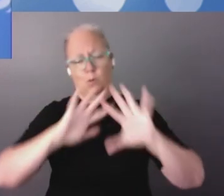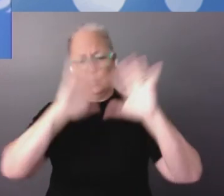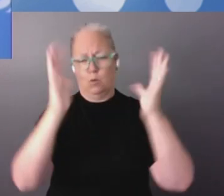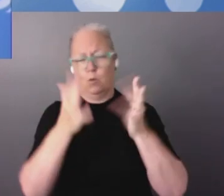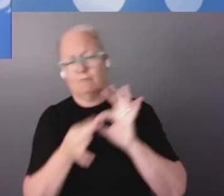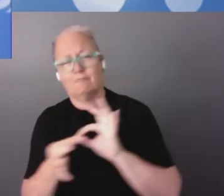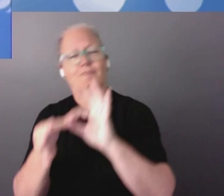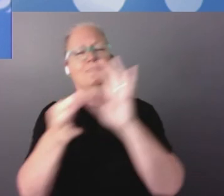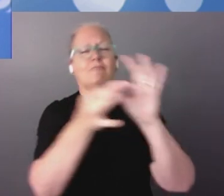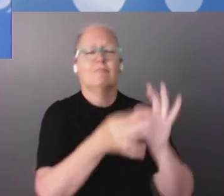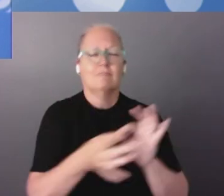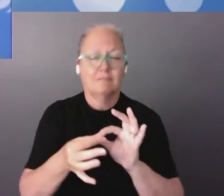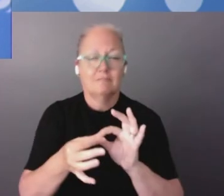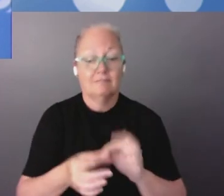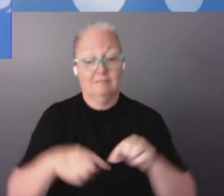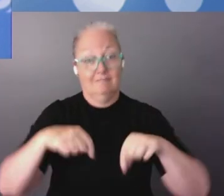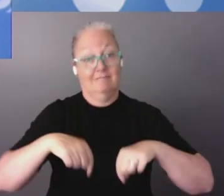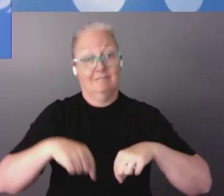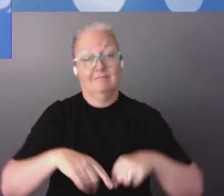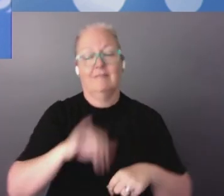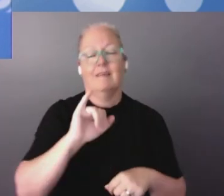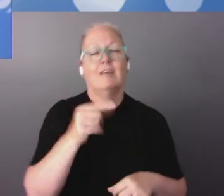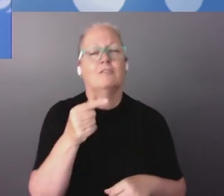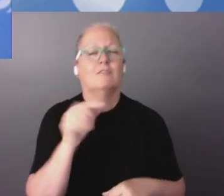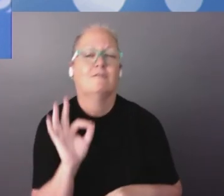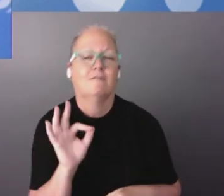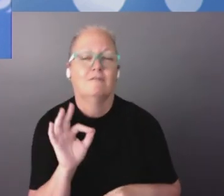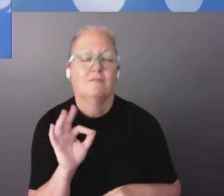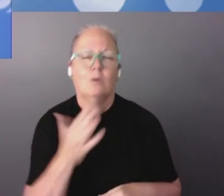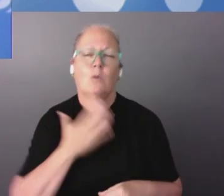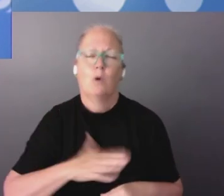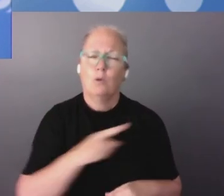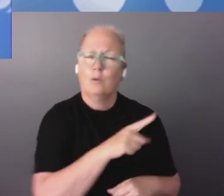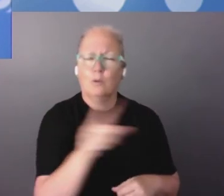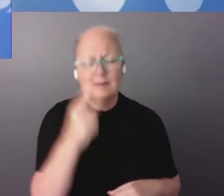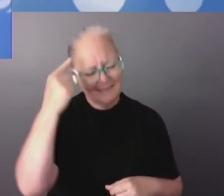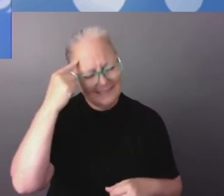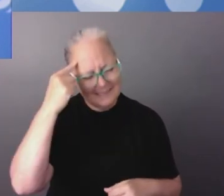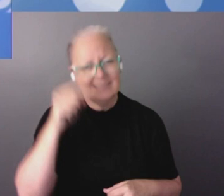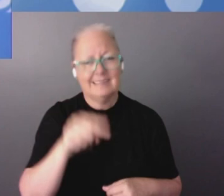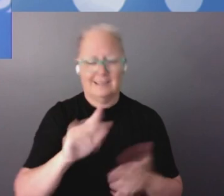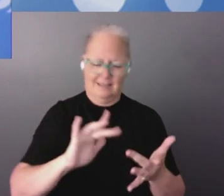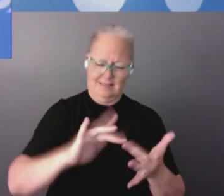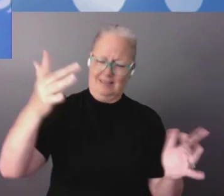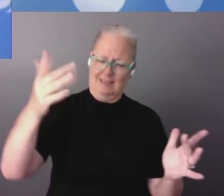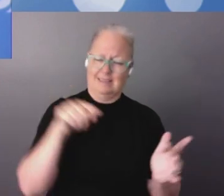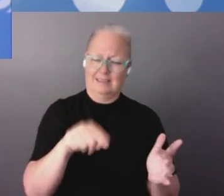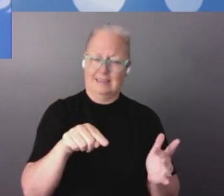This year's IGF challenges all of us to think about the internet as one